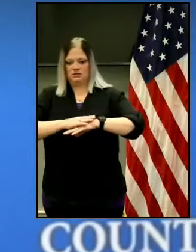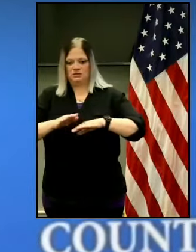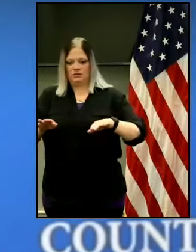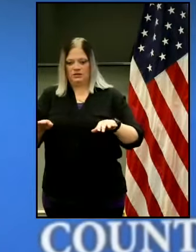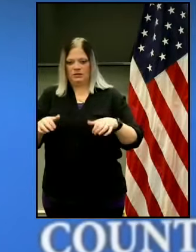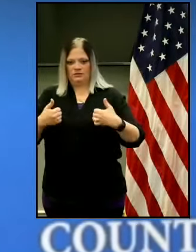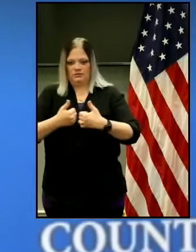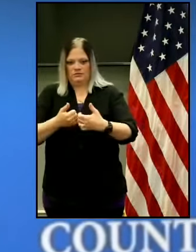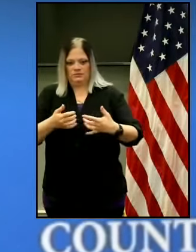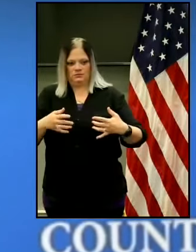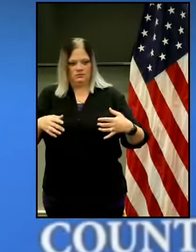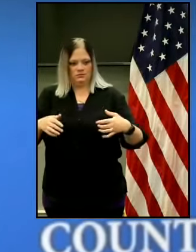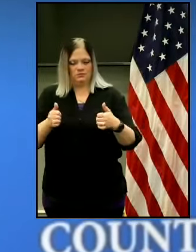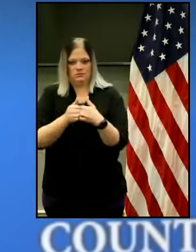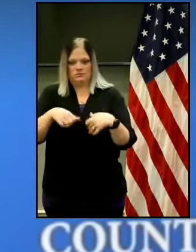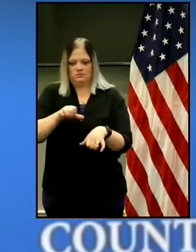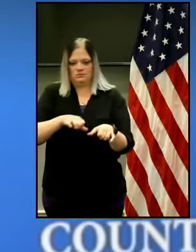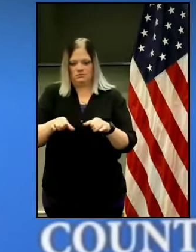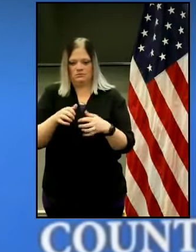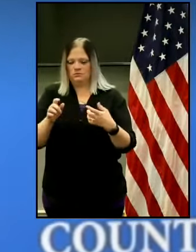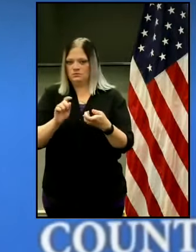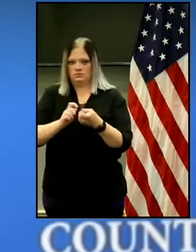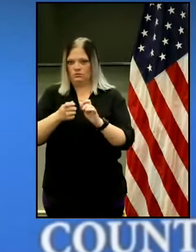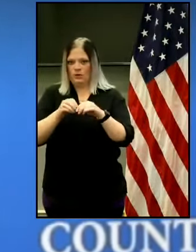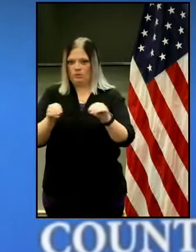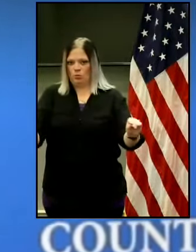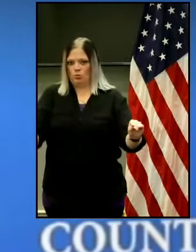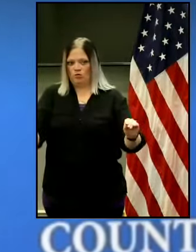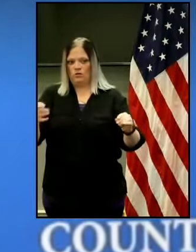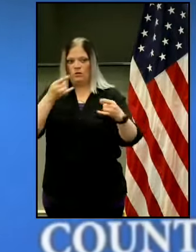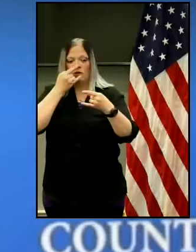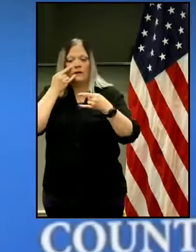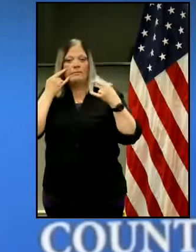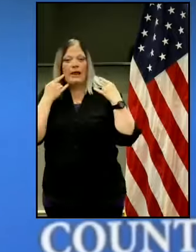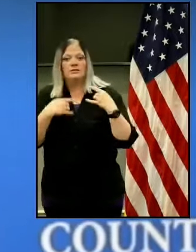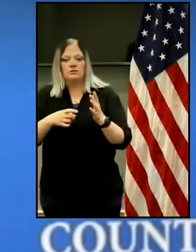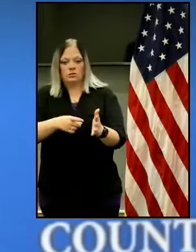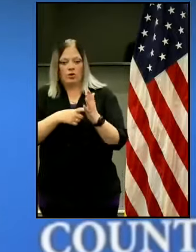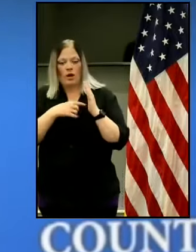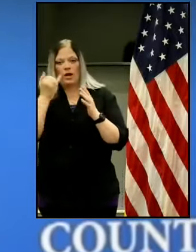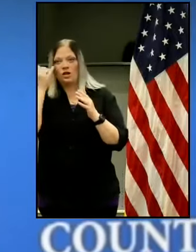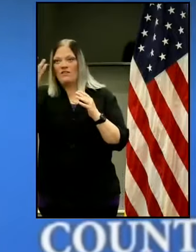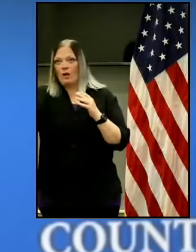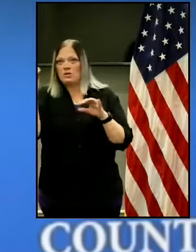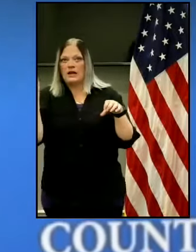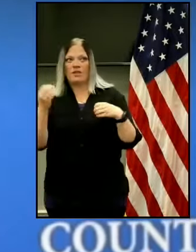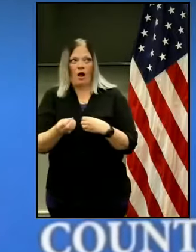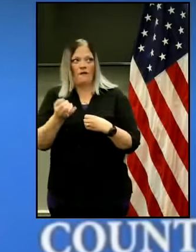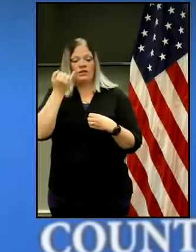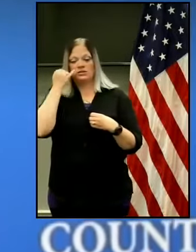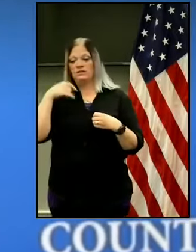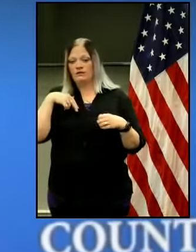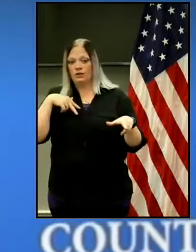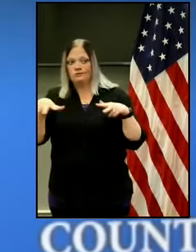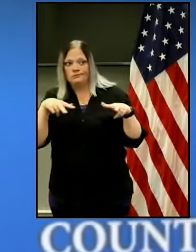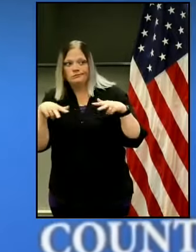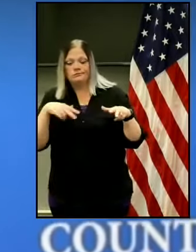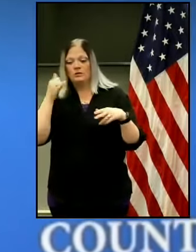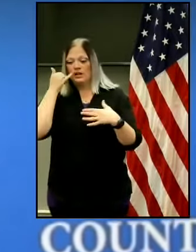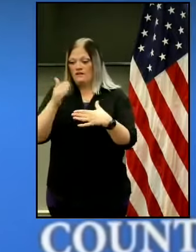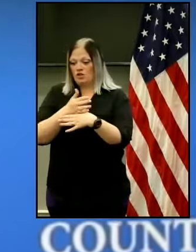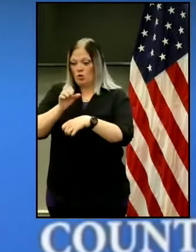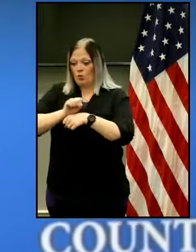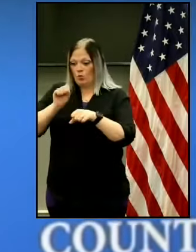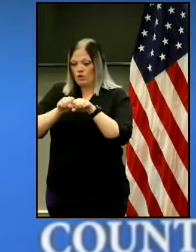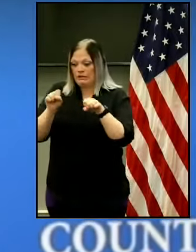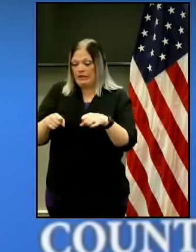changed. Everyone is required to wear a mask when they're in this building, when they're traversing or they're outside of their own offices. If there are shared workstations, those are